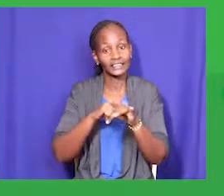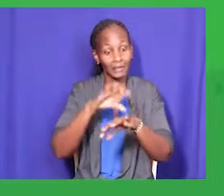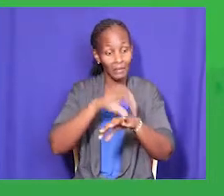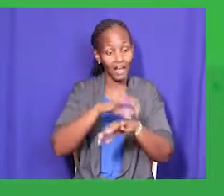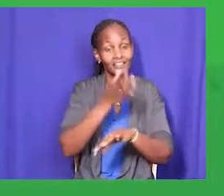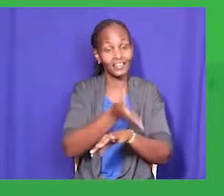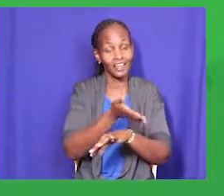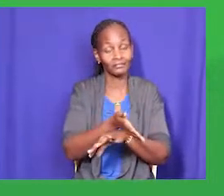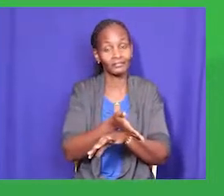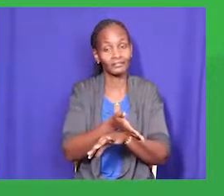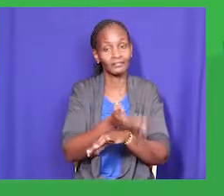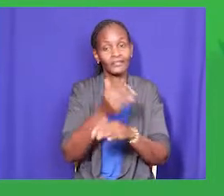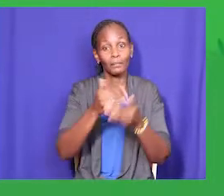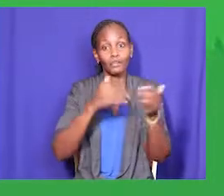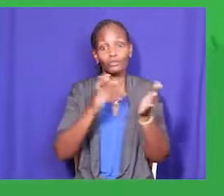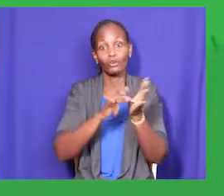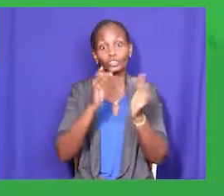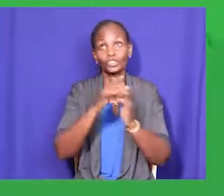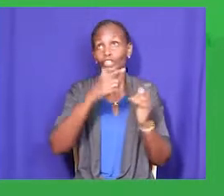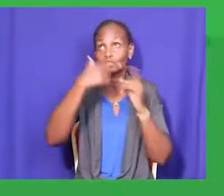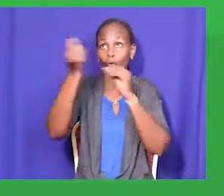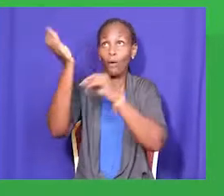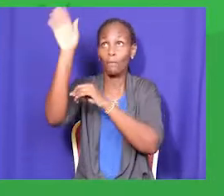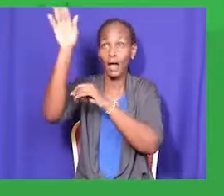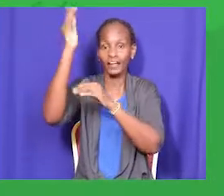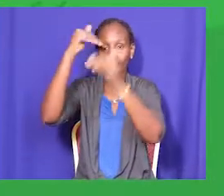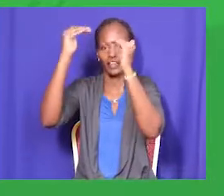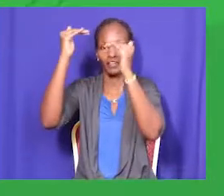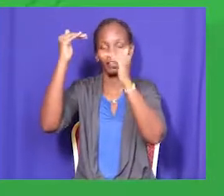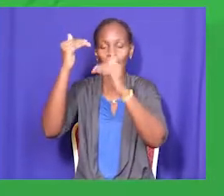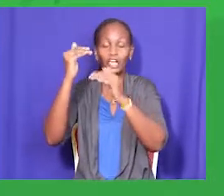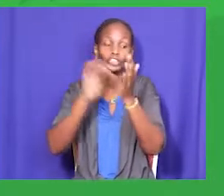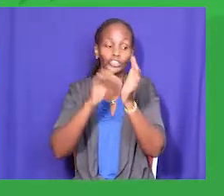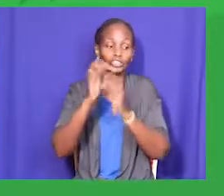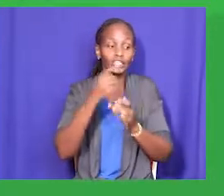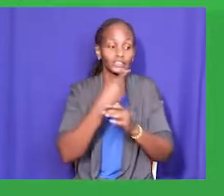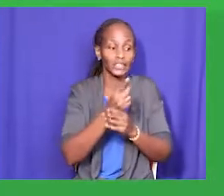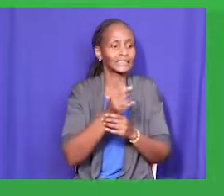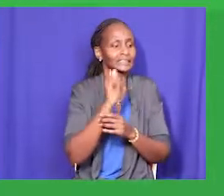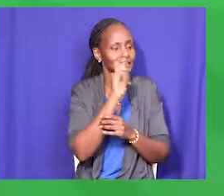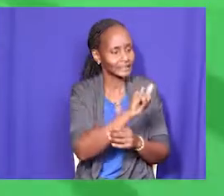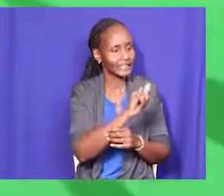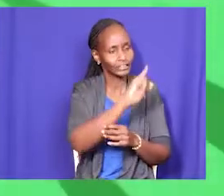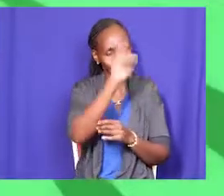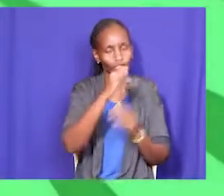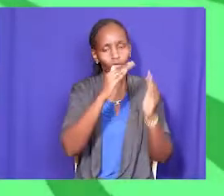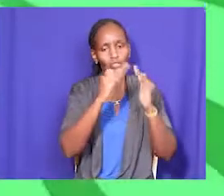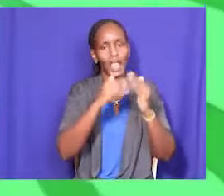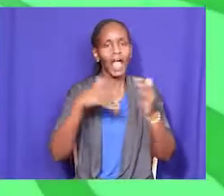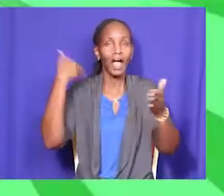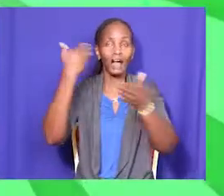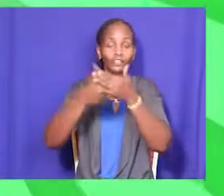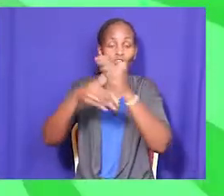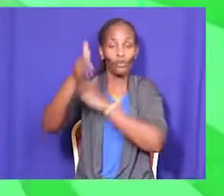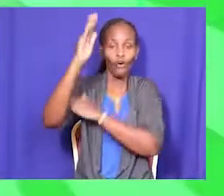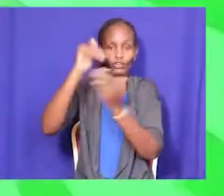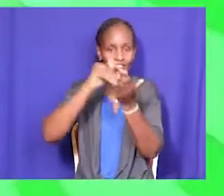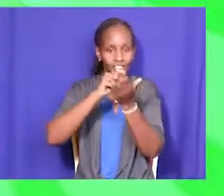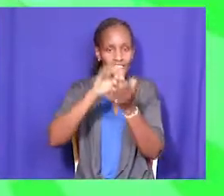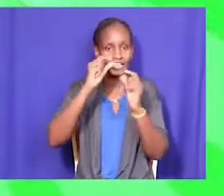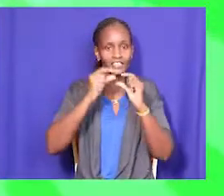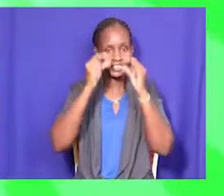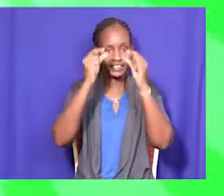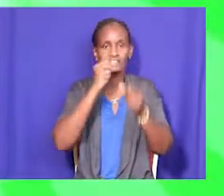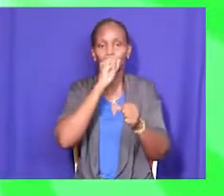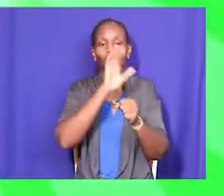earth. Before Jesus went to heaven, he told them to stay in Jerusalem until God sent the gift he promised. See